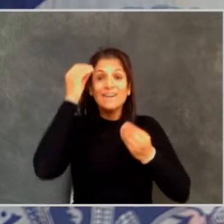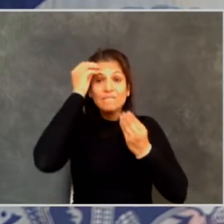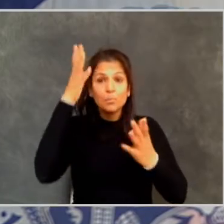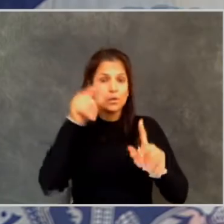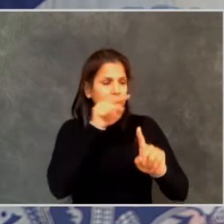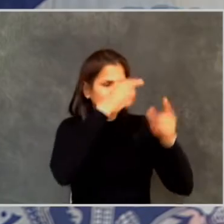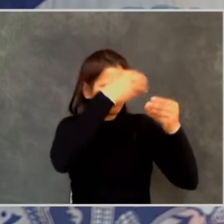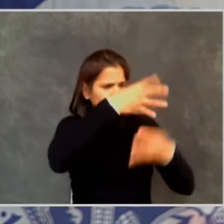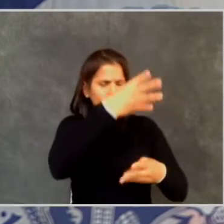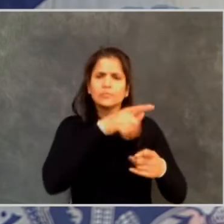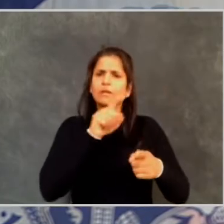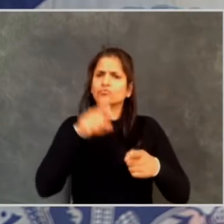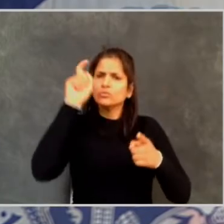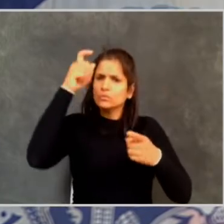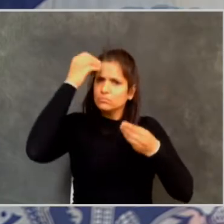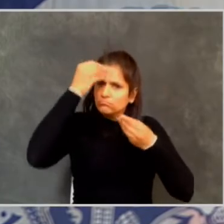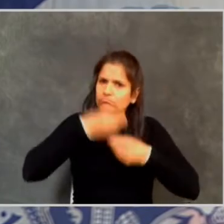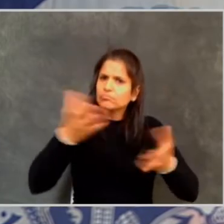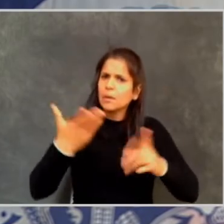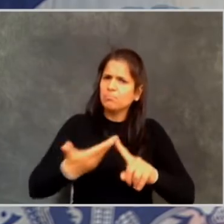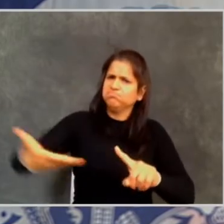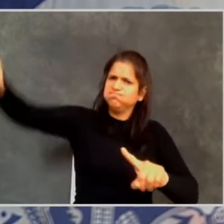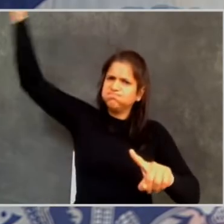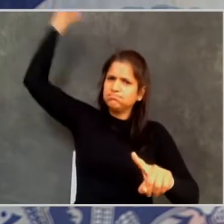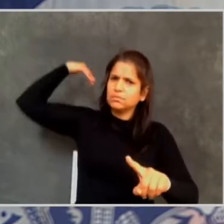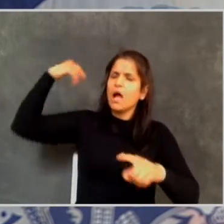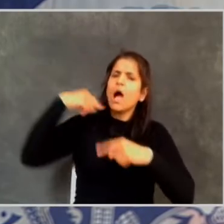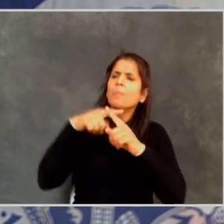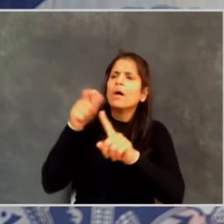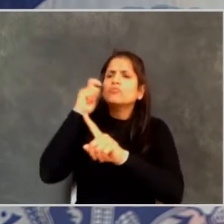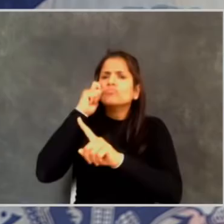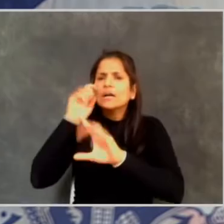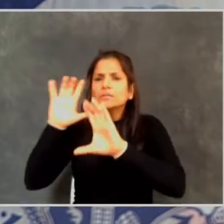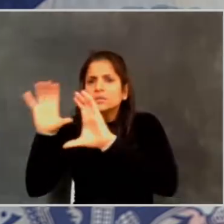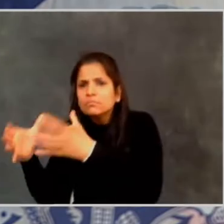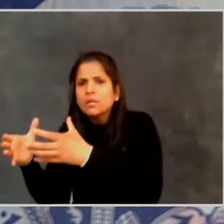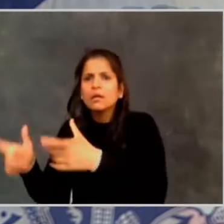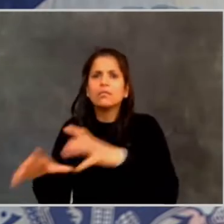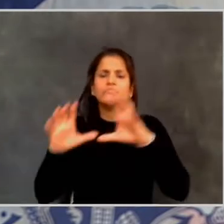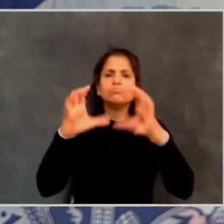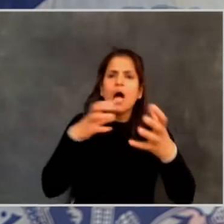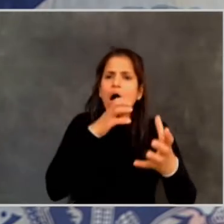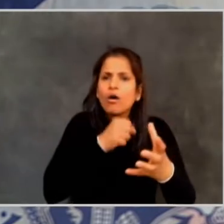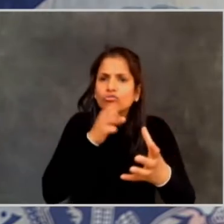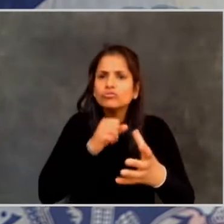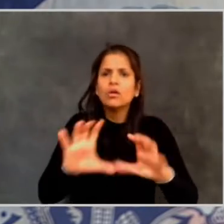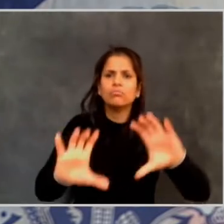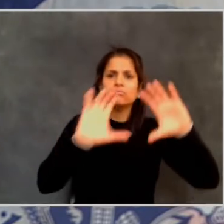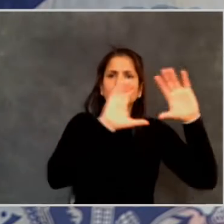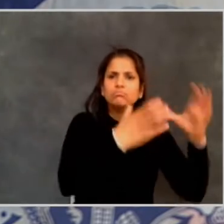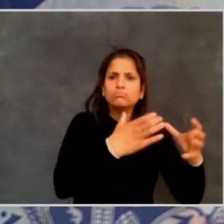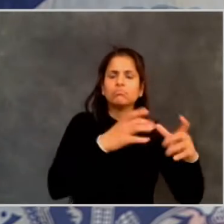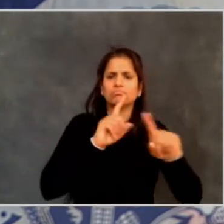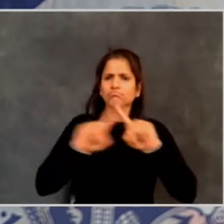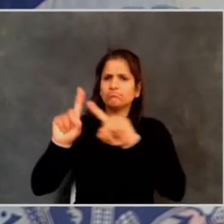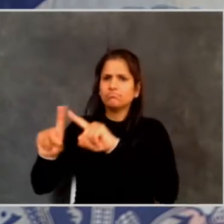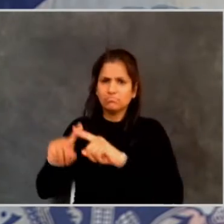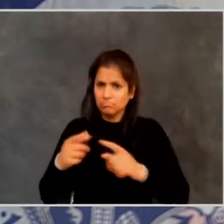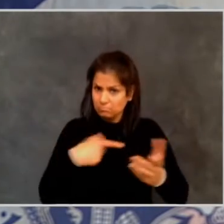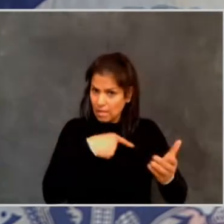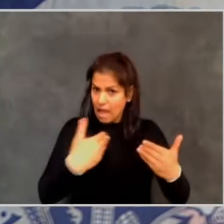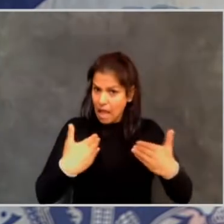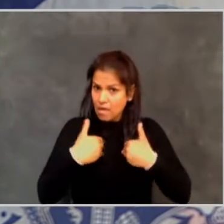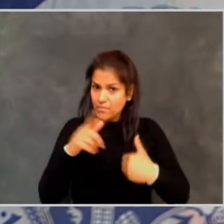will have the information. And when we confirm a death in New York City, yes, we do know the background of the